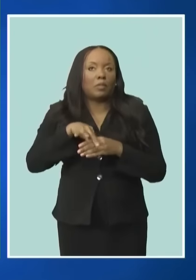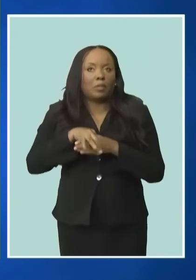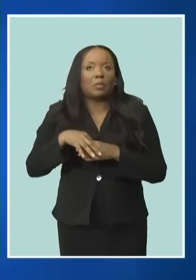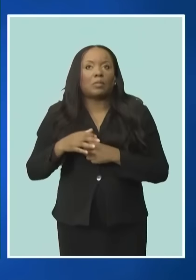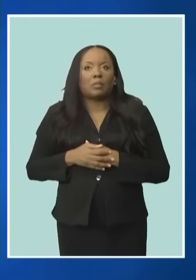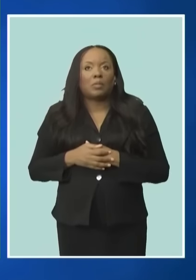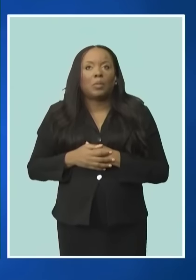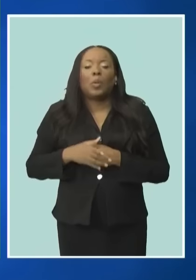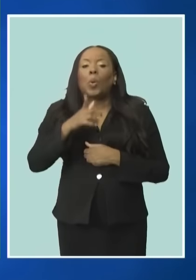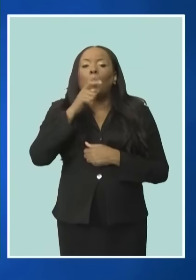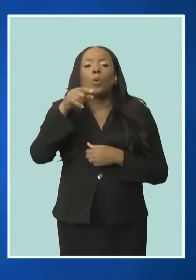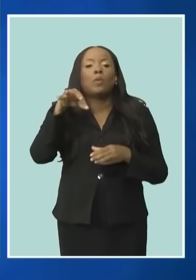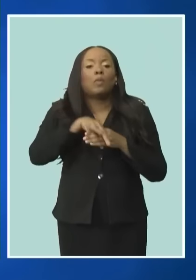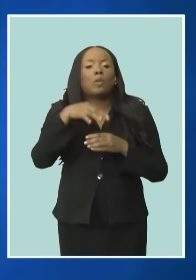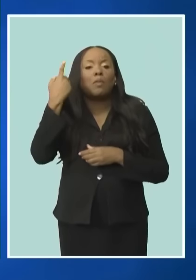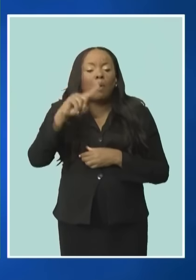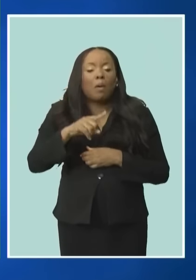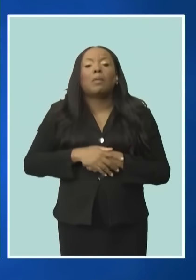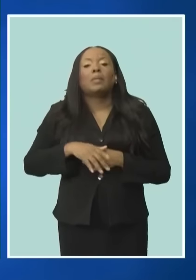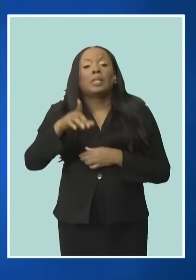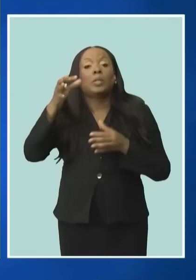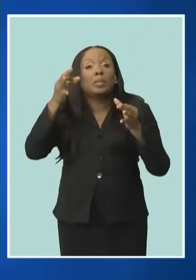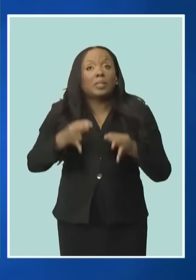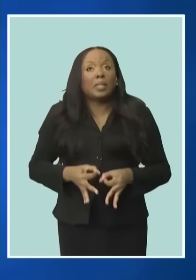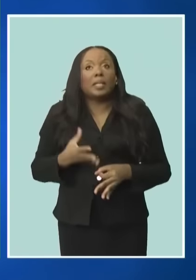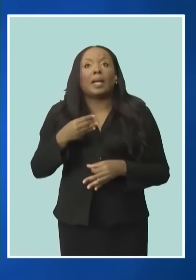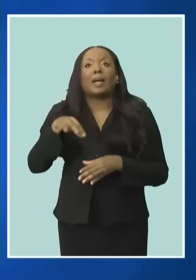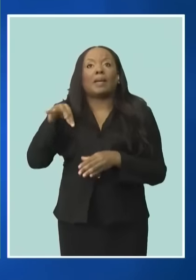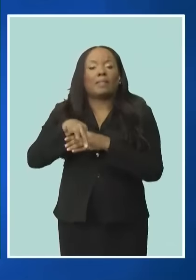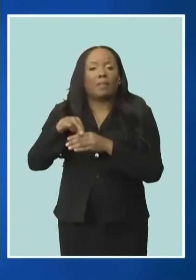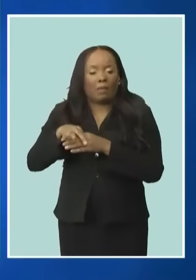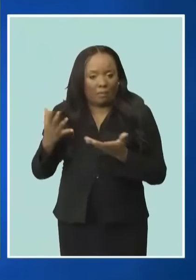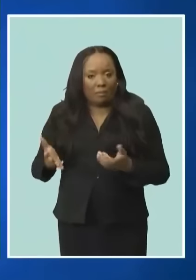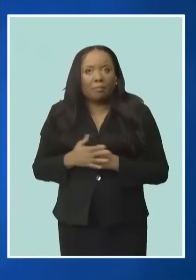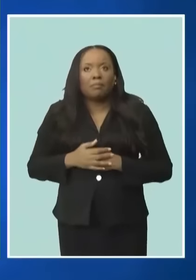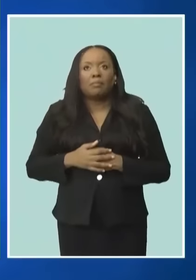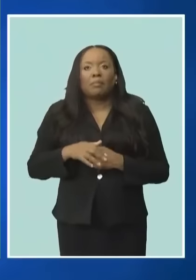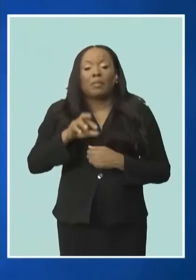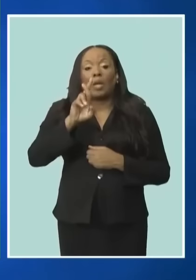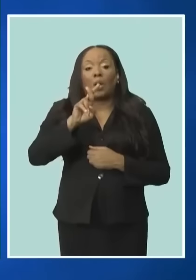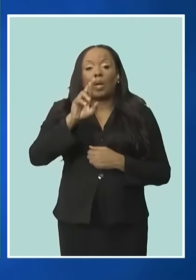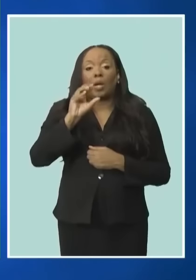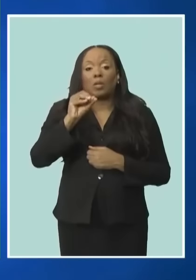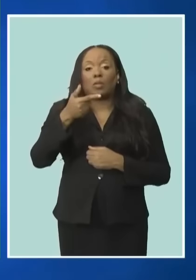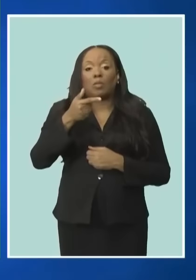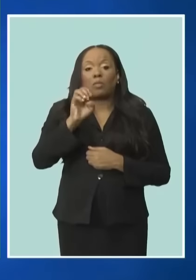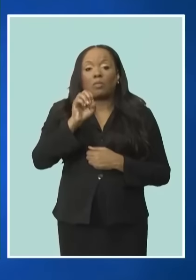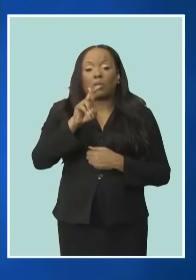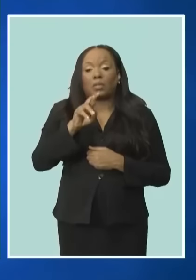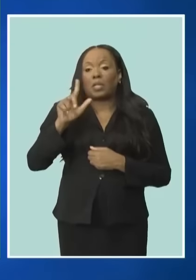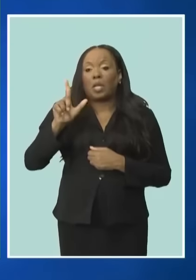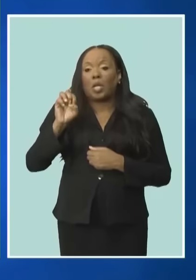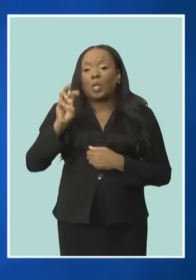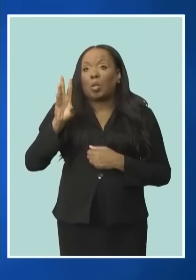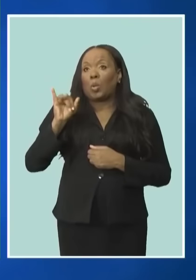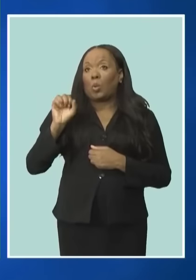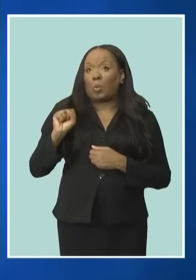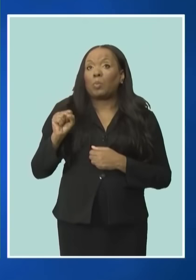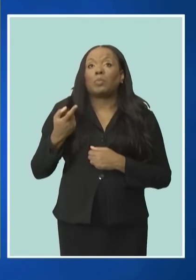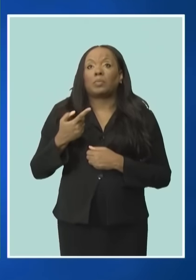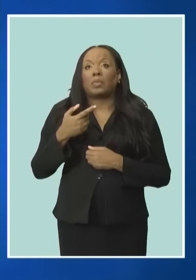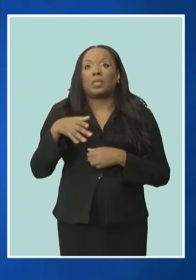going to do it for and with, okay? That's very practical. Roger Lewis, who voted at the All Saints Training Center, described